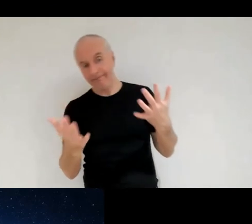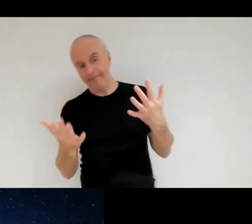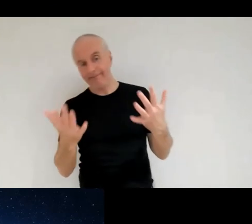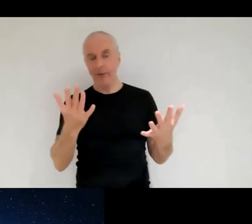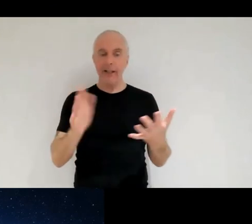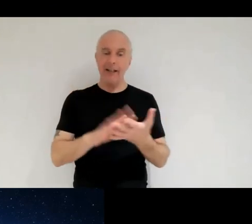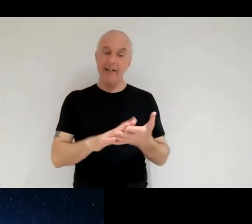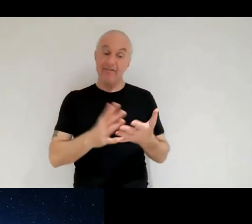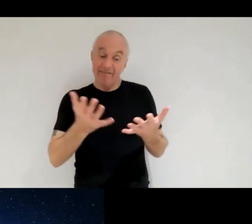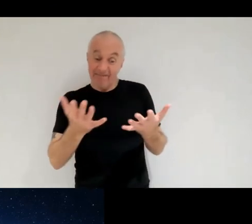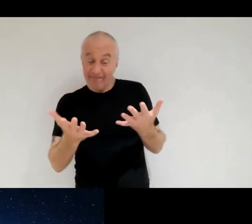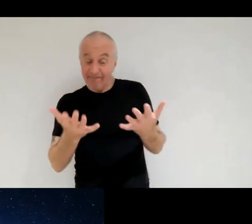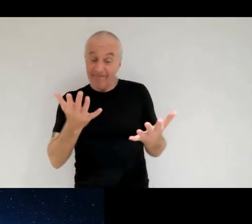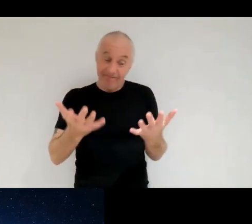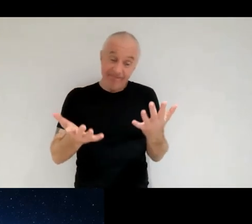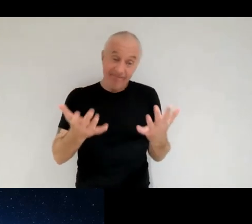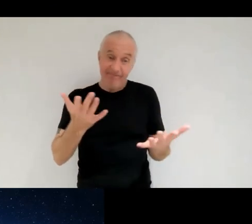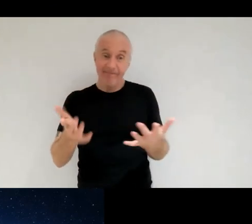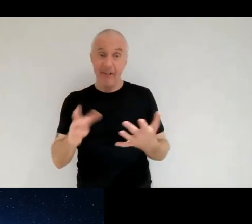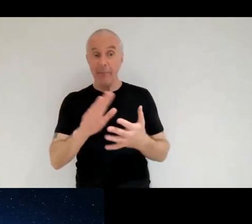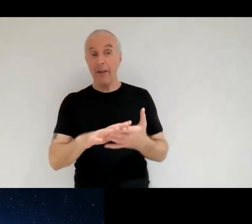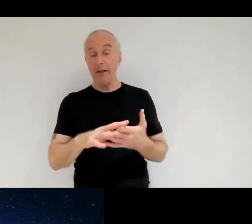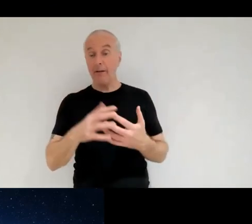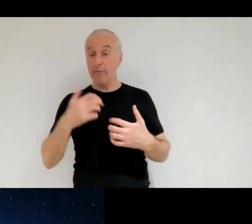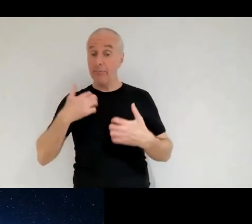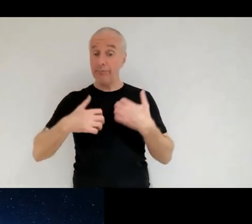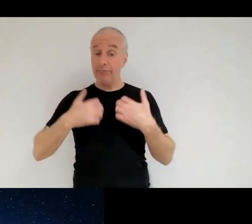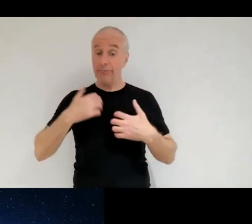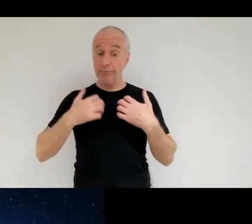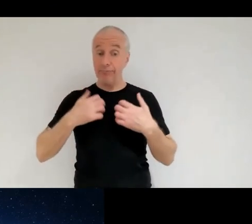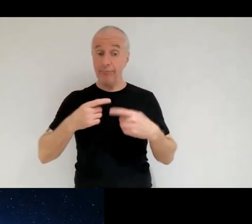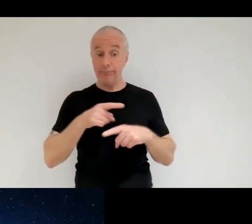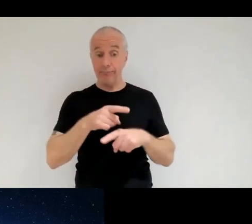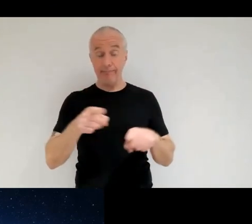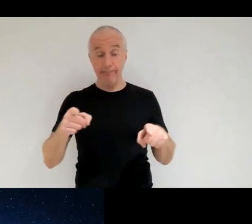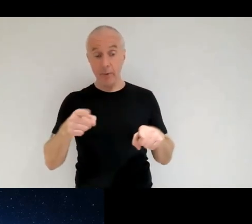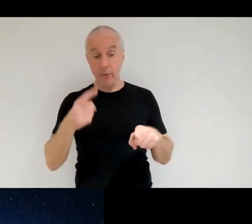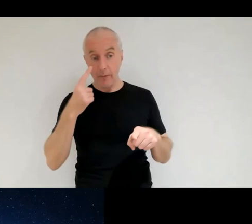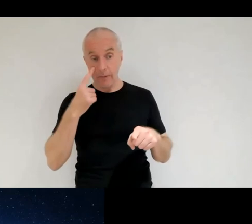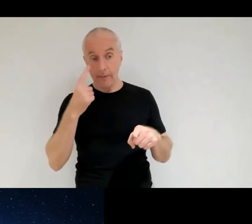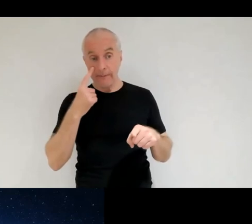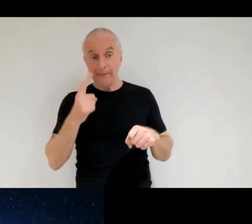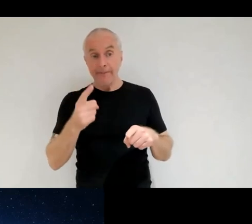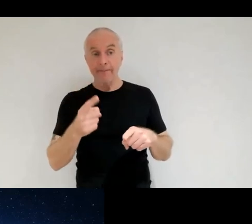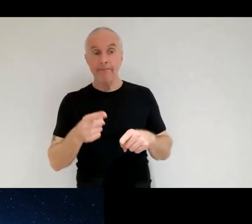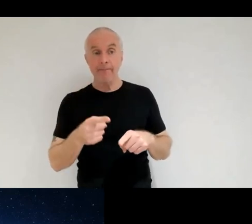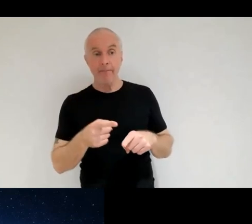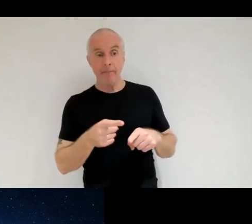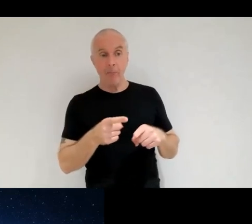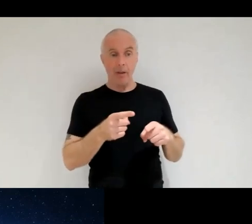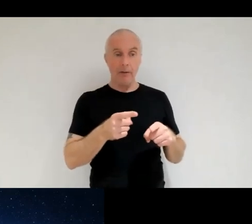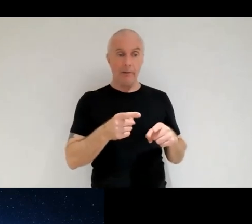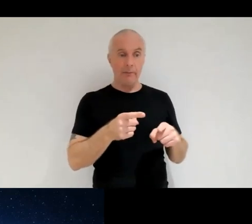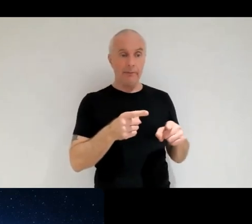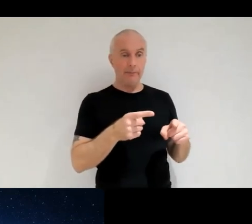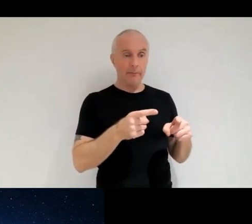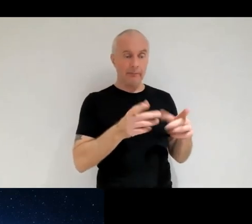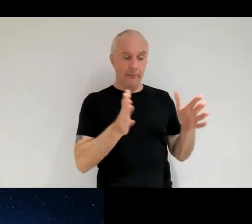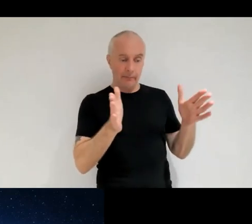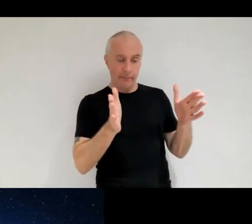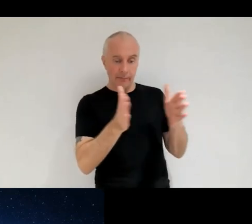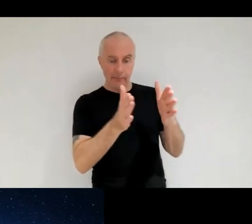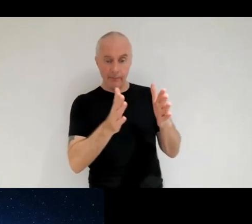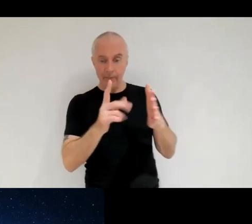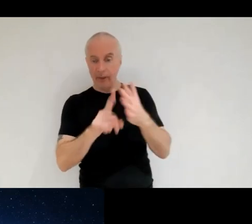salt. But yeah, that will be incredibly interesting to see if the AM bars, error bars shrink, and